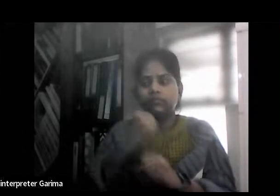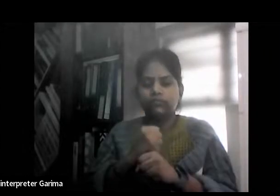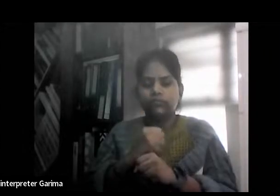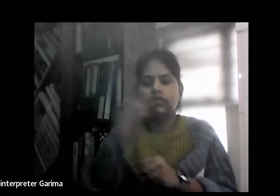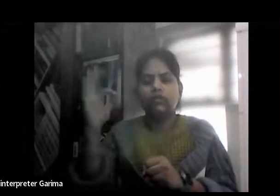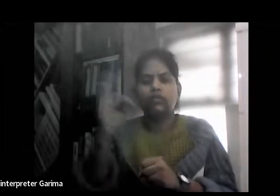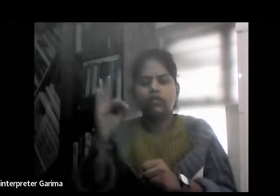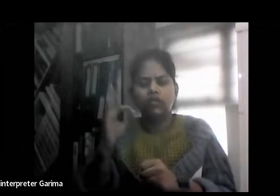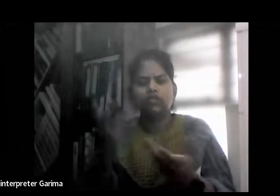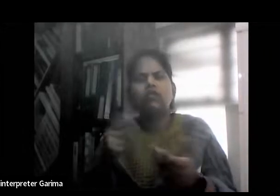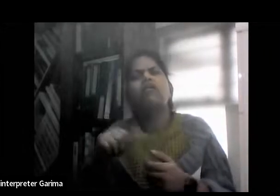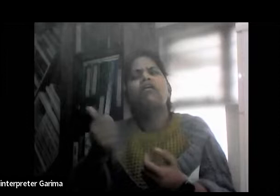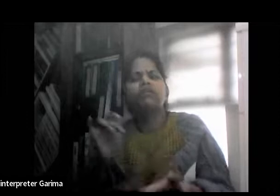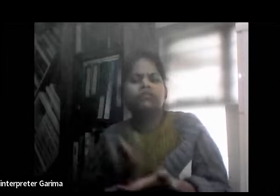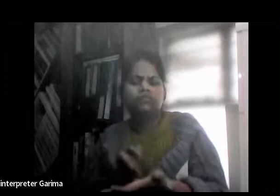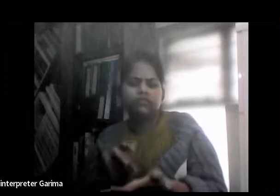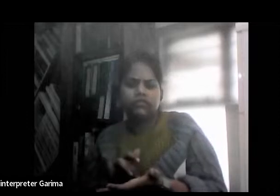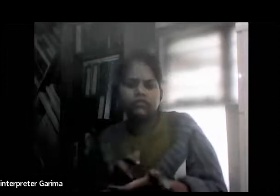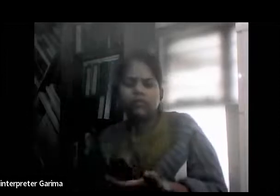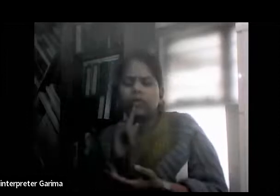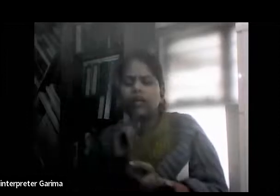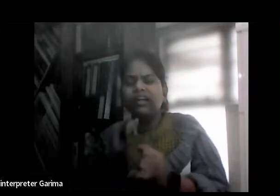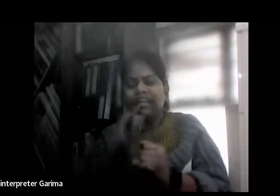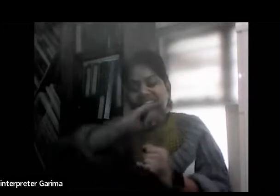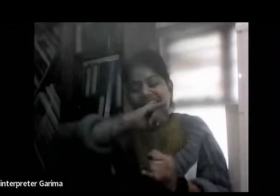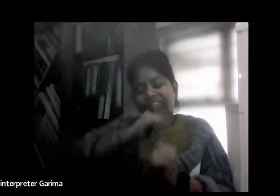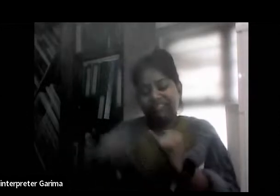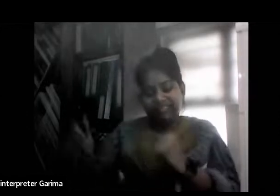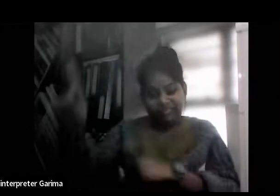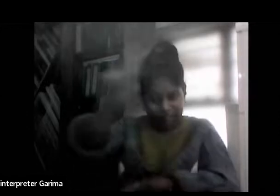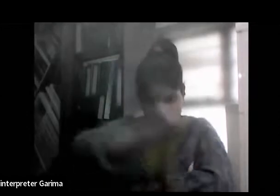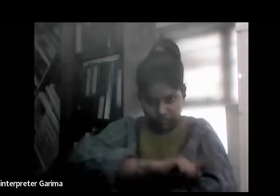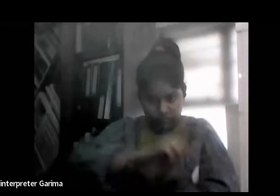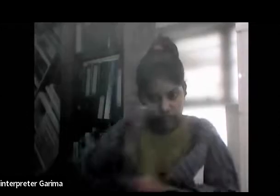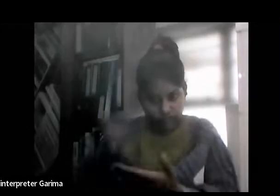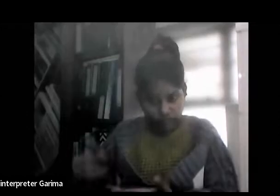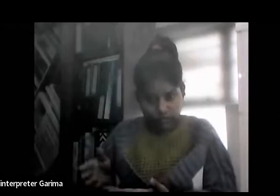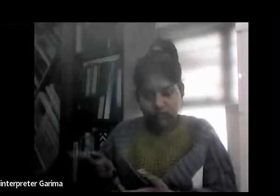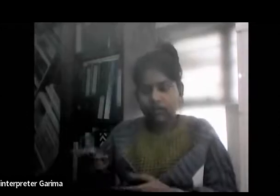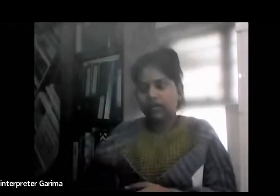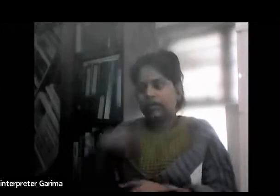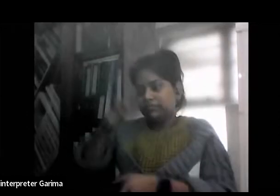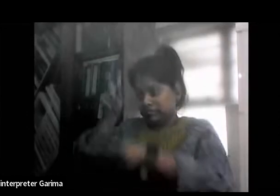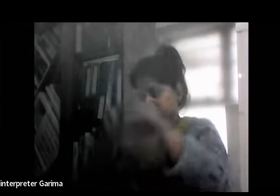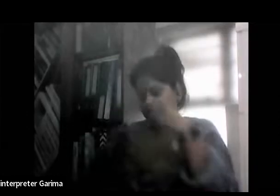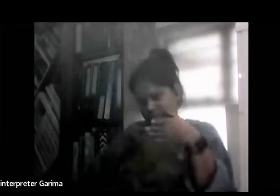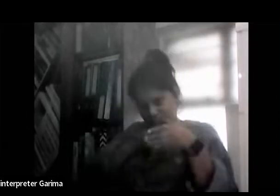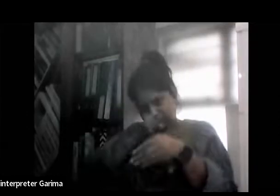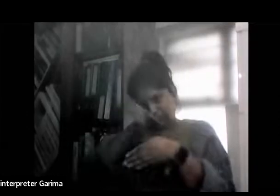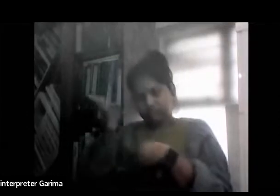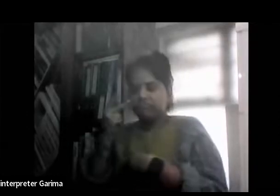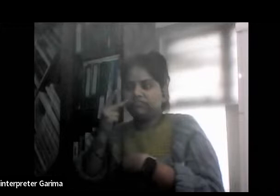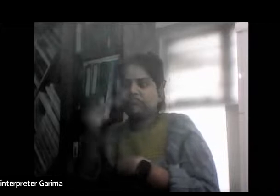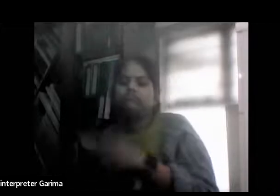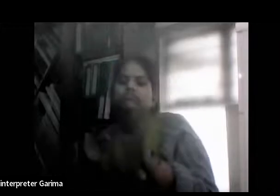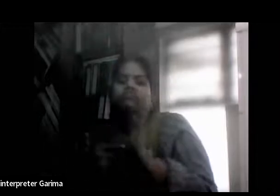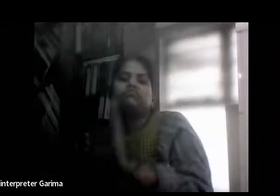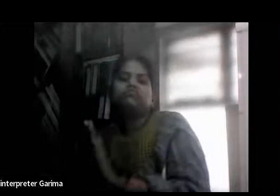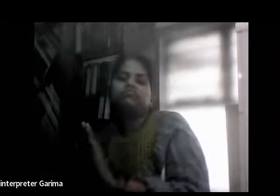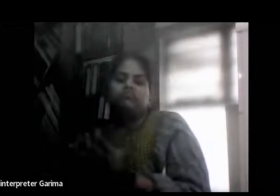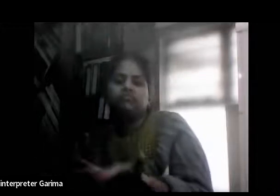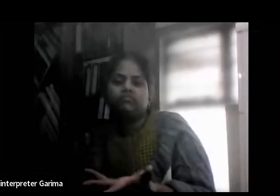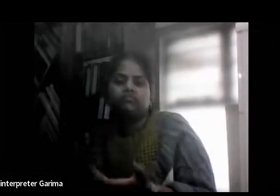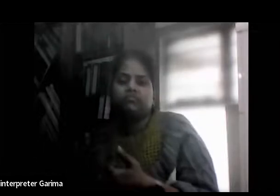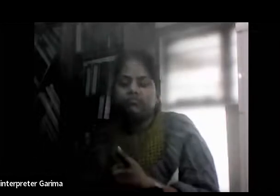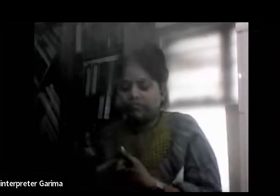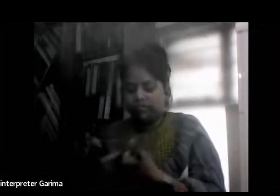things, because at the end of the day, you can only at the most disseminate to the public, right? So it cannot, mere dissemination